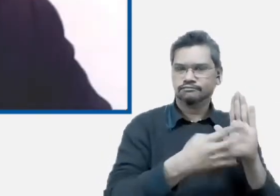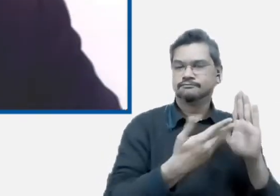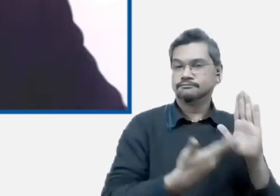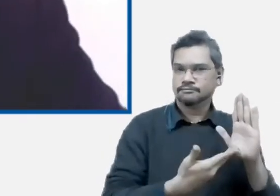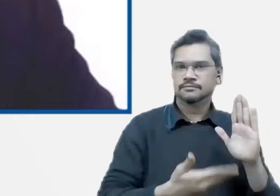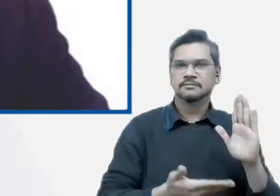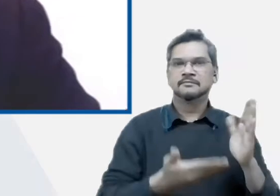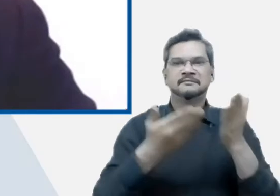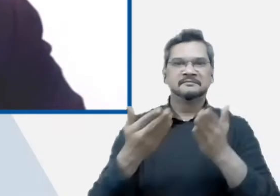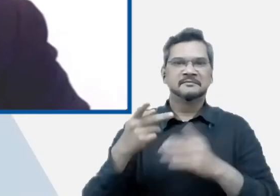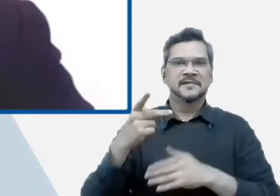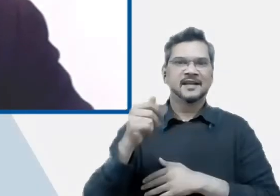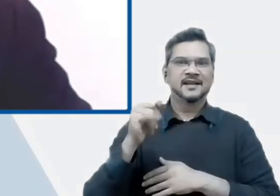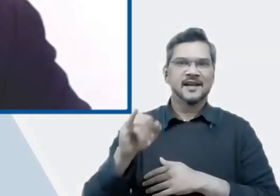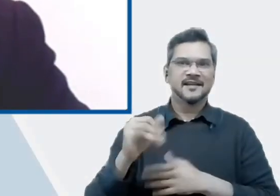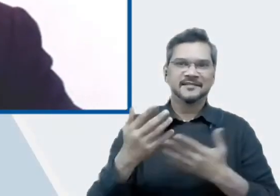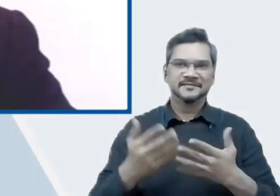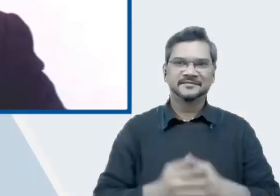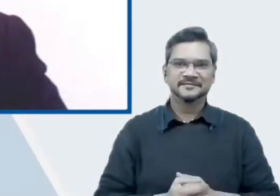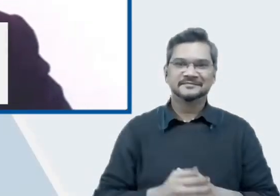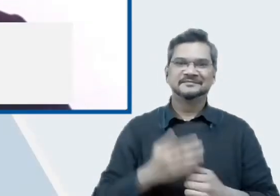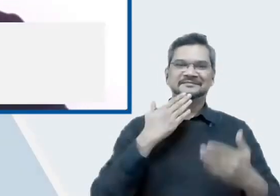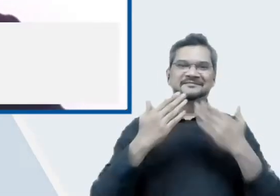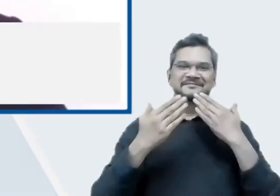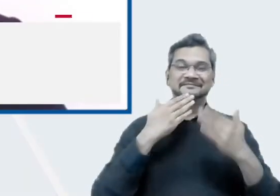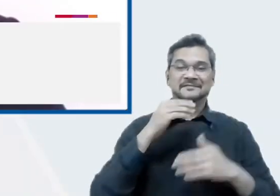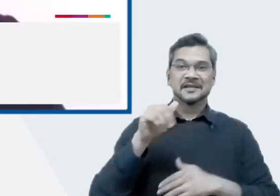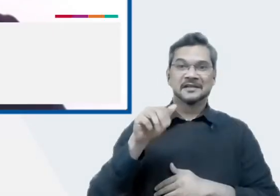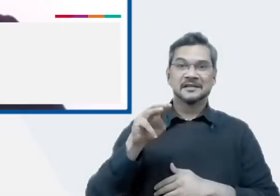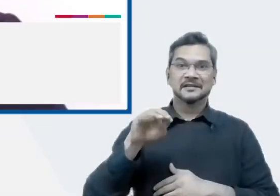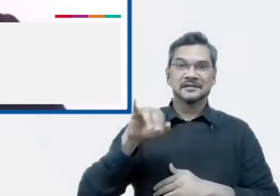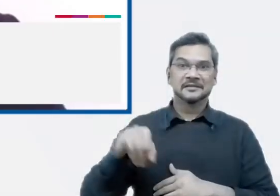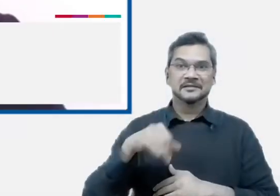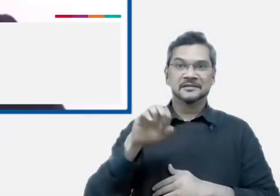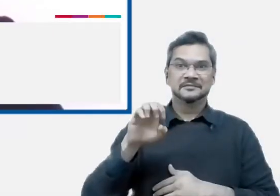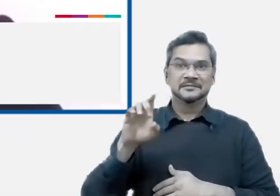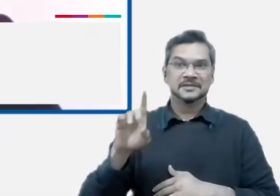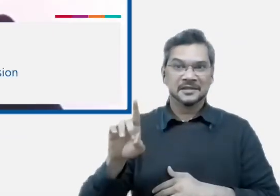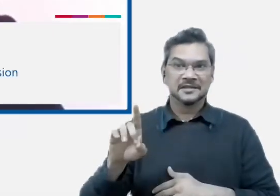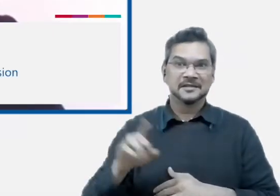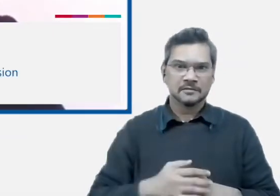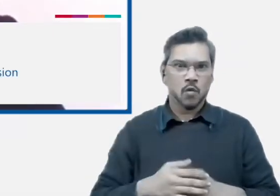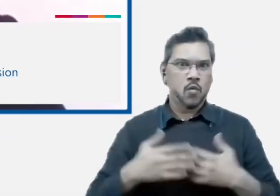Thank you very much, Amjad. Again, I think today we shared a lot of sessions together.